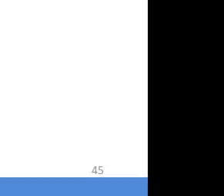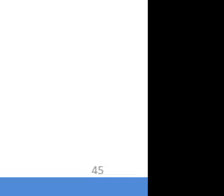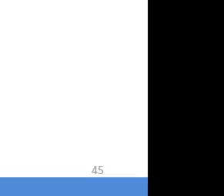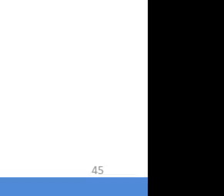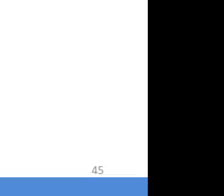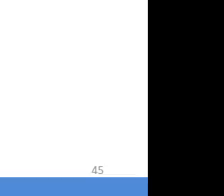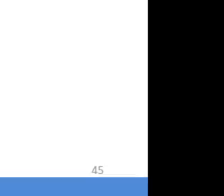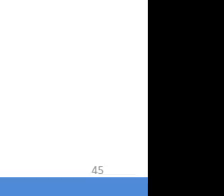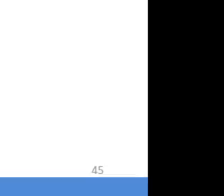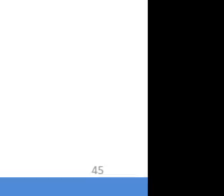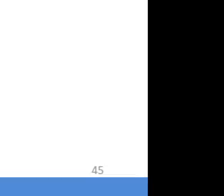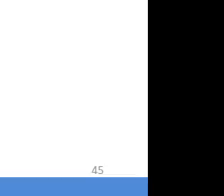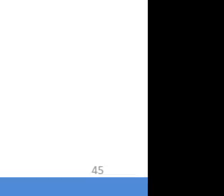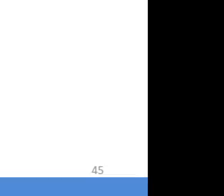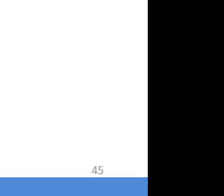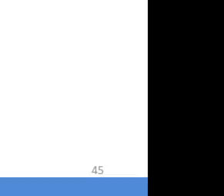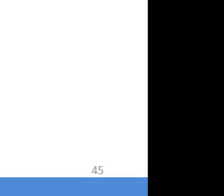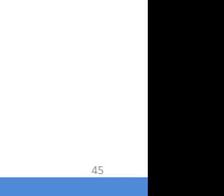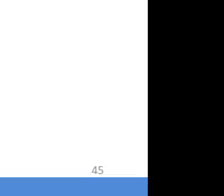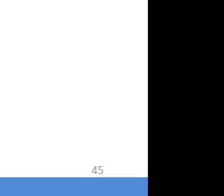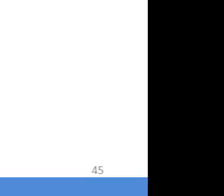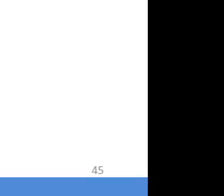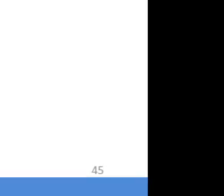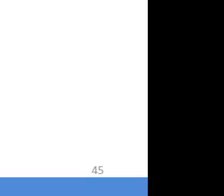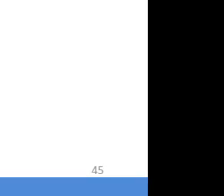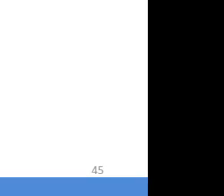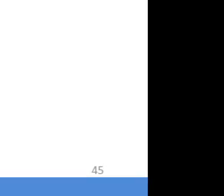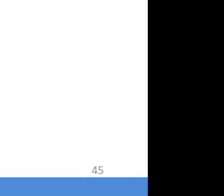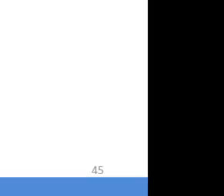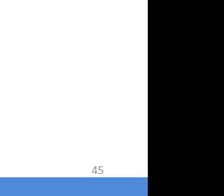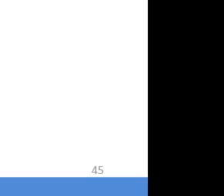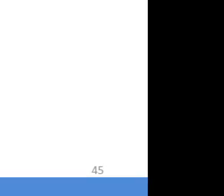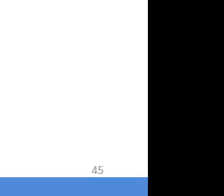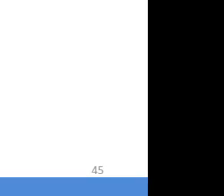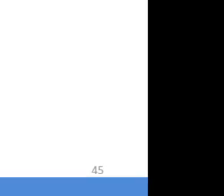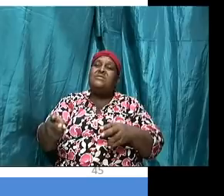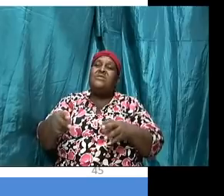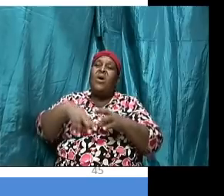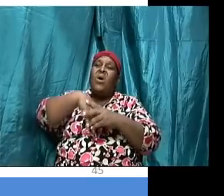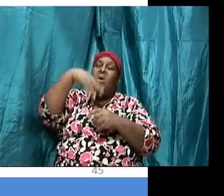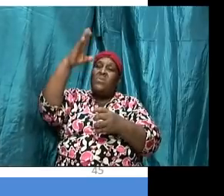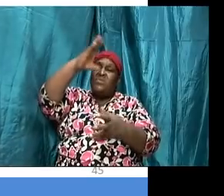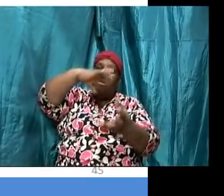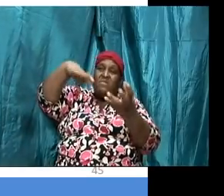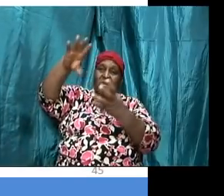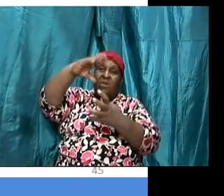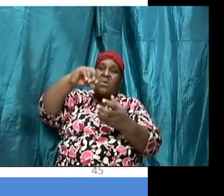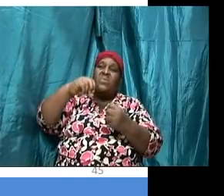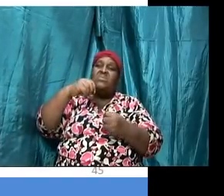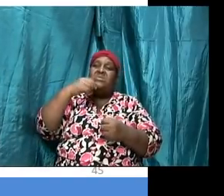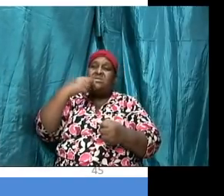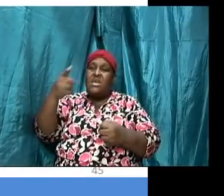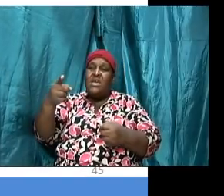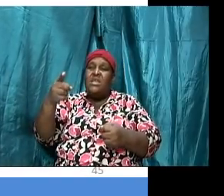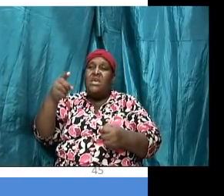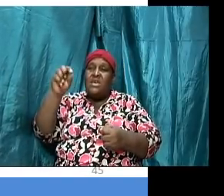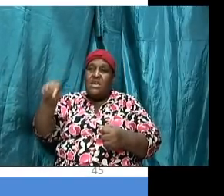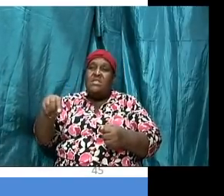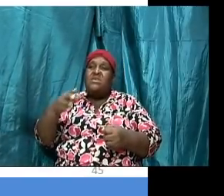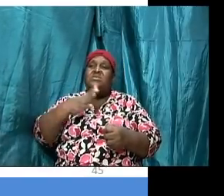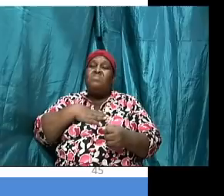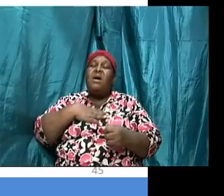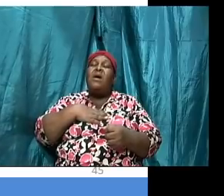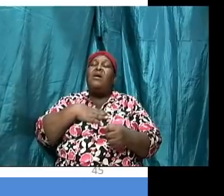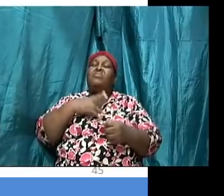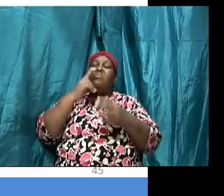And behold, a voice out of the cloud which said, This is my beloved son, in whom I am well pleased. Hear ye